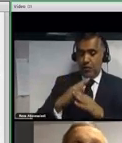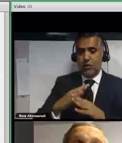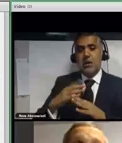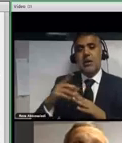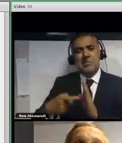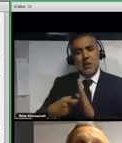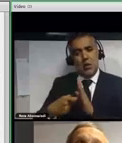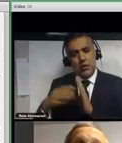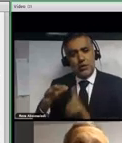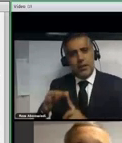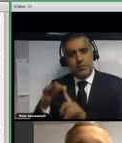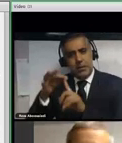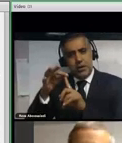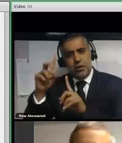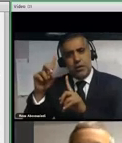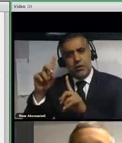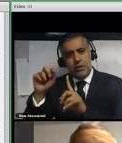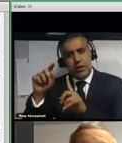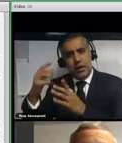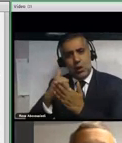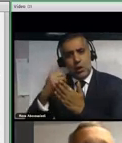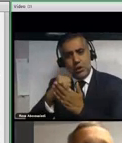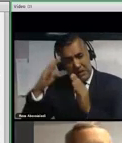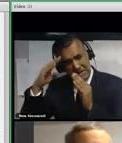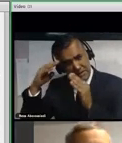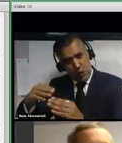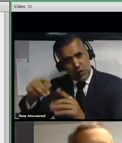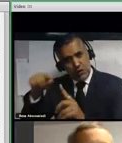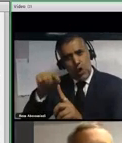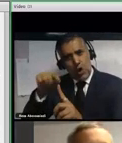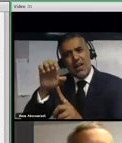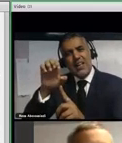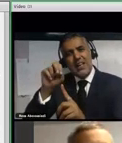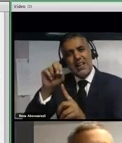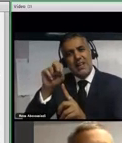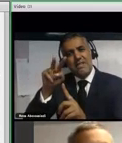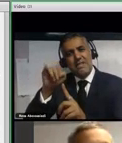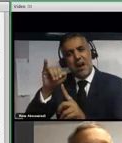require a special data collection that focused on that.